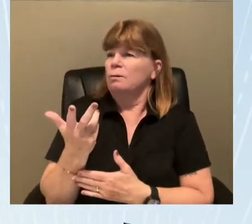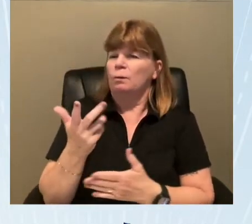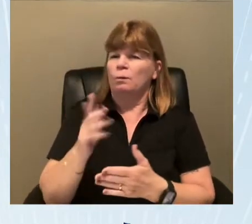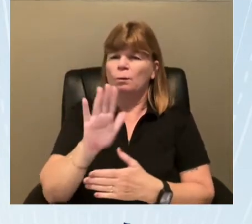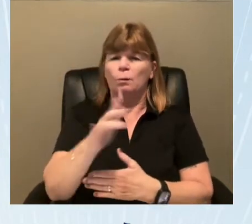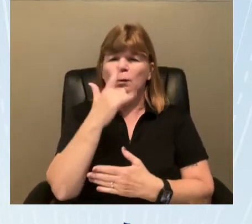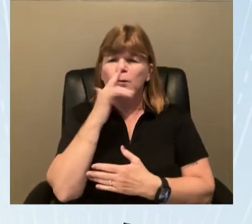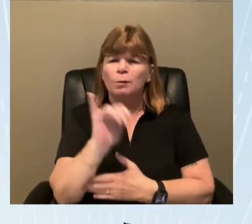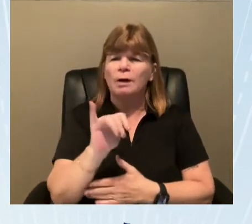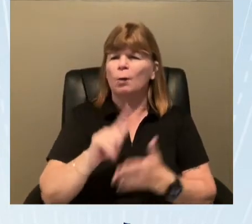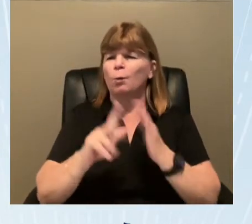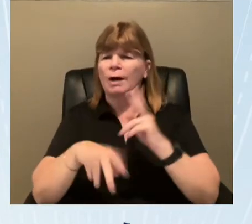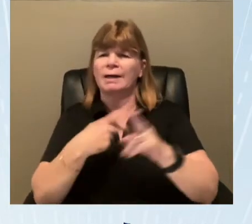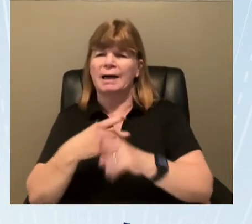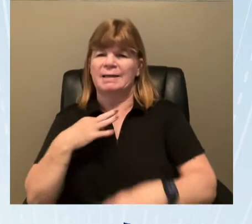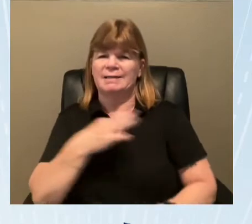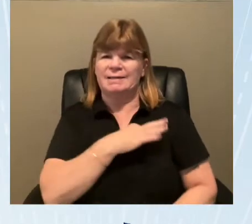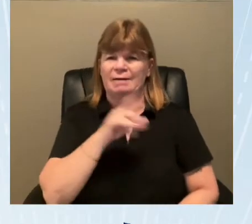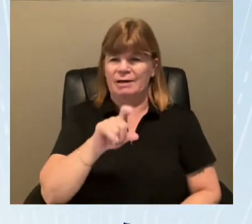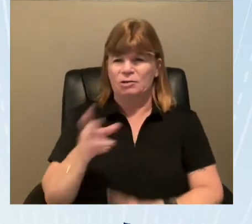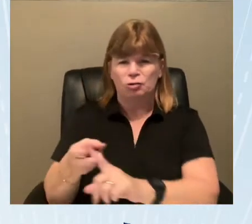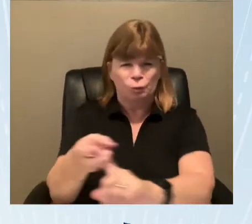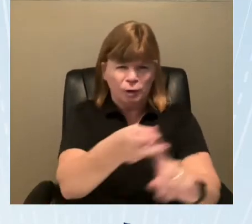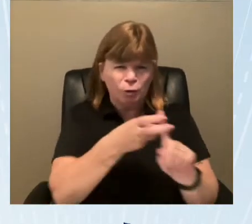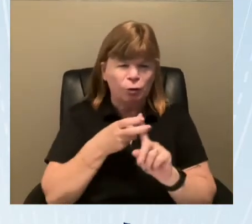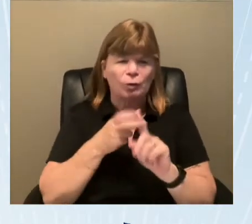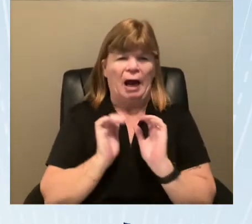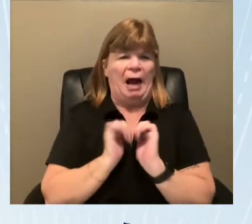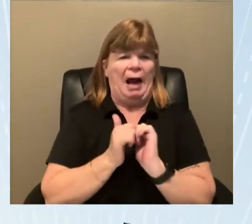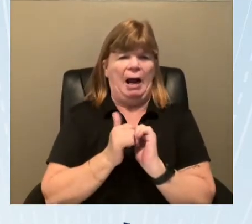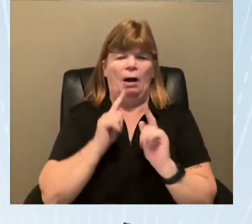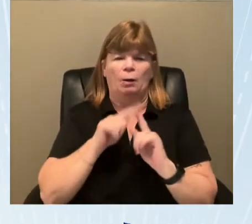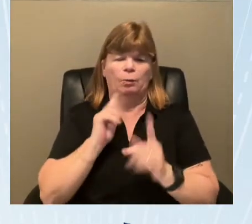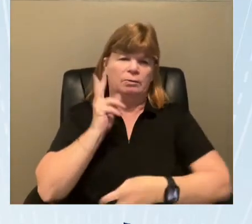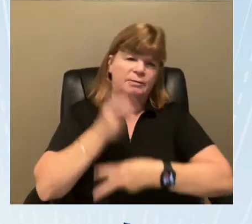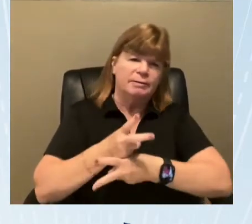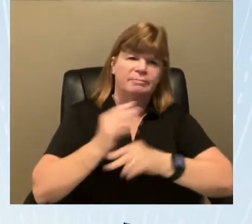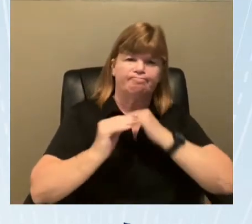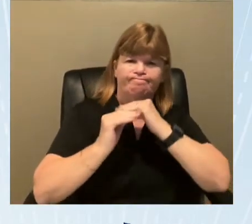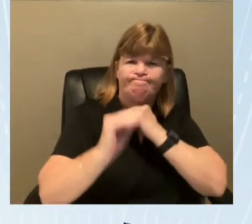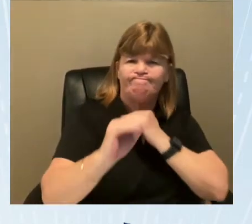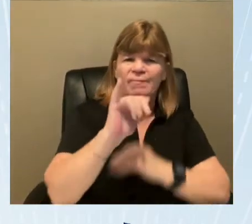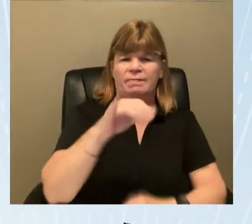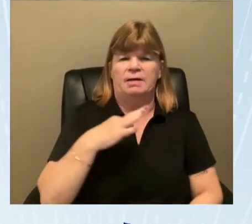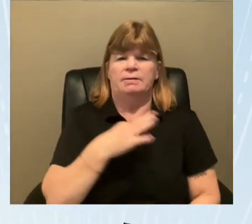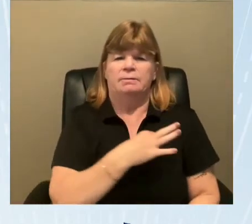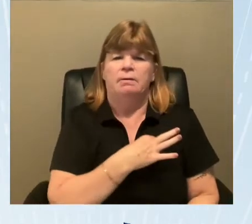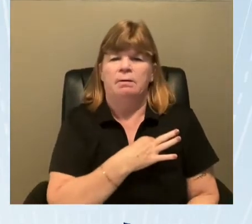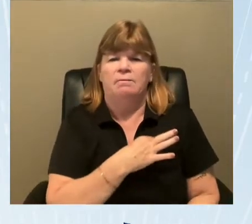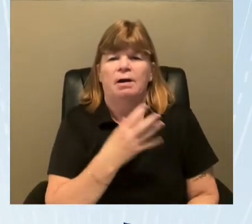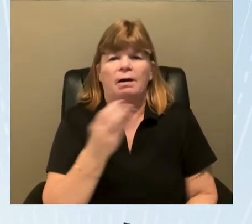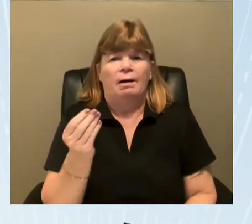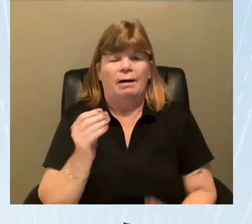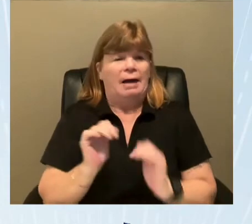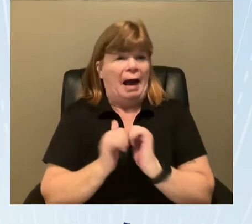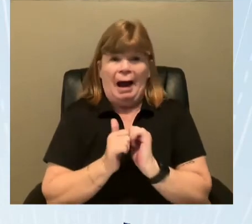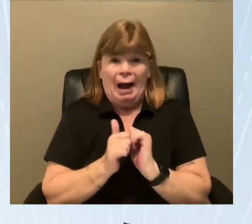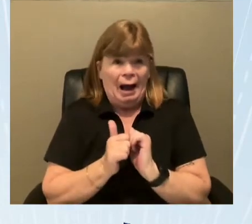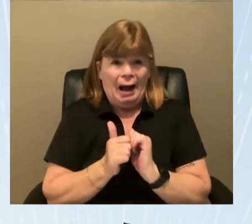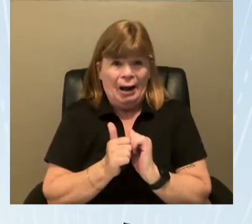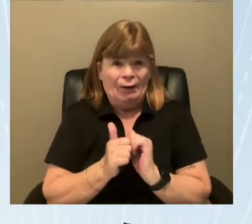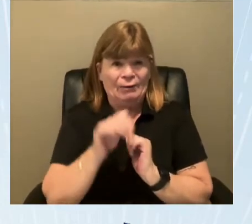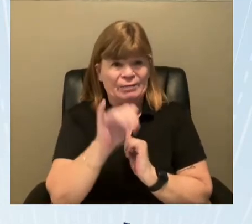staff do I need to recruit? And how will I sustain staff at this level? And how will I do that without